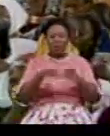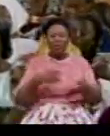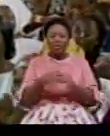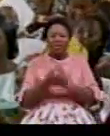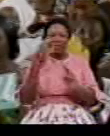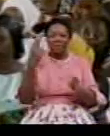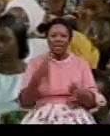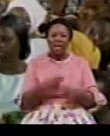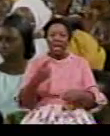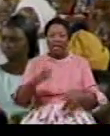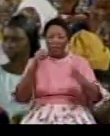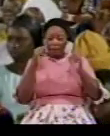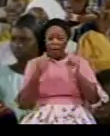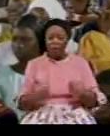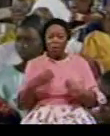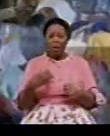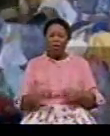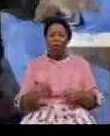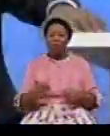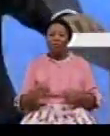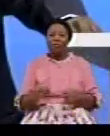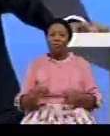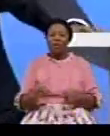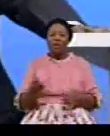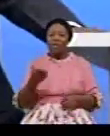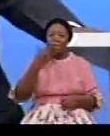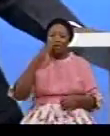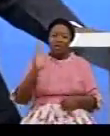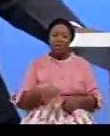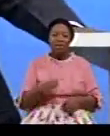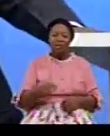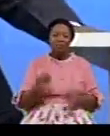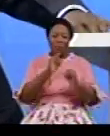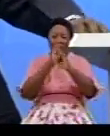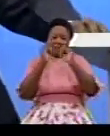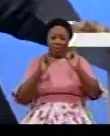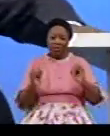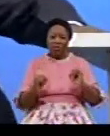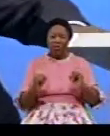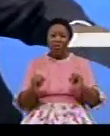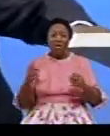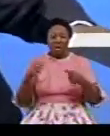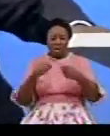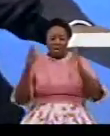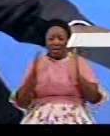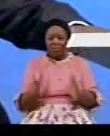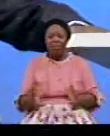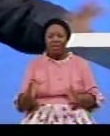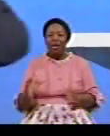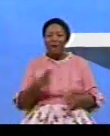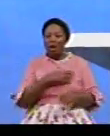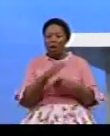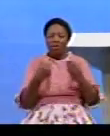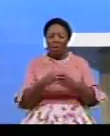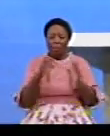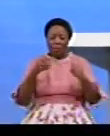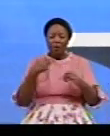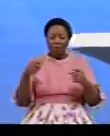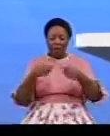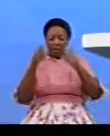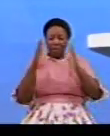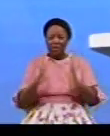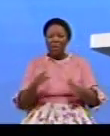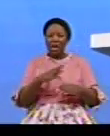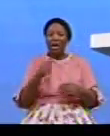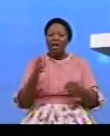unto thee. I will heal thee of thy wounds. You lost a great amen